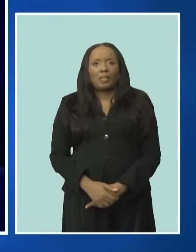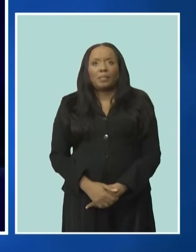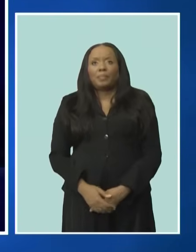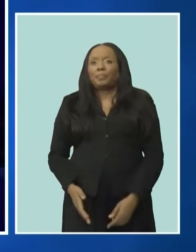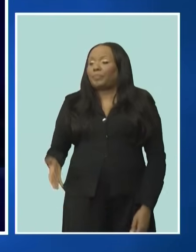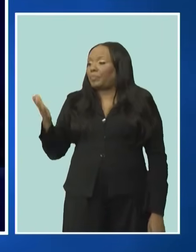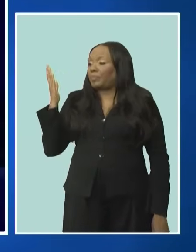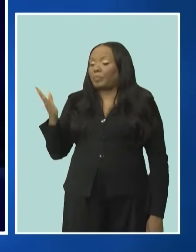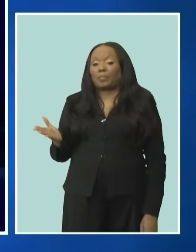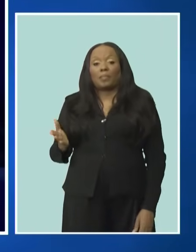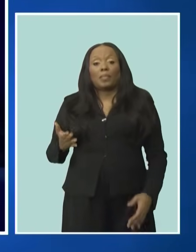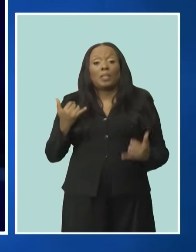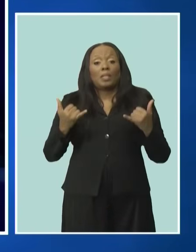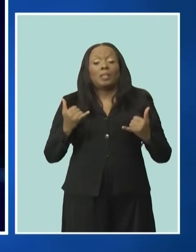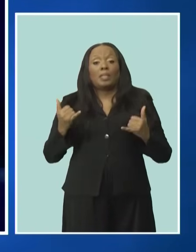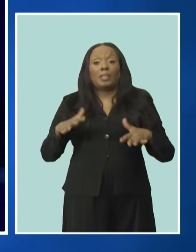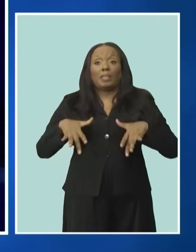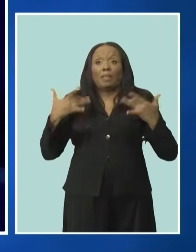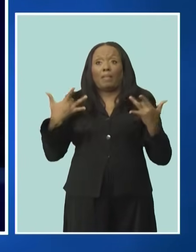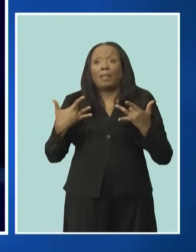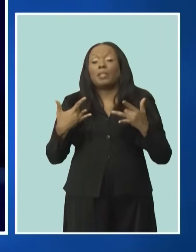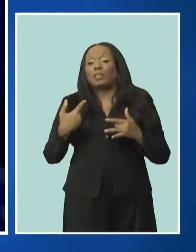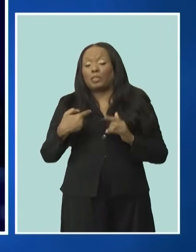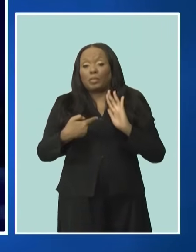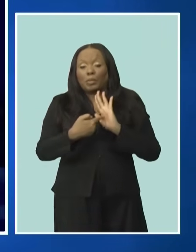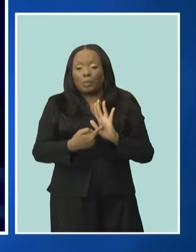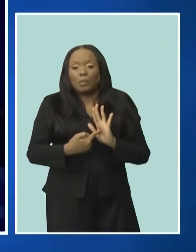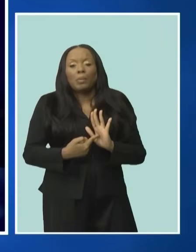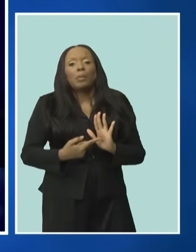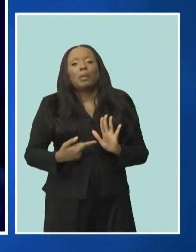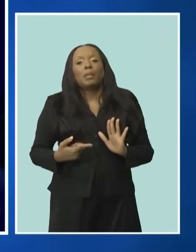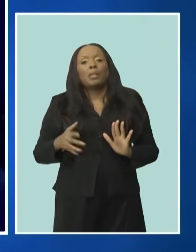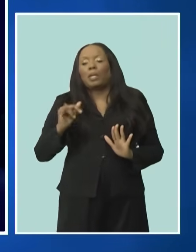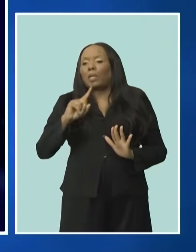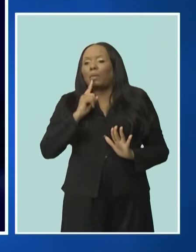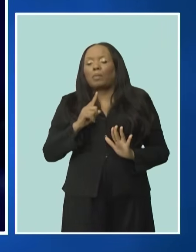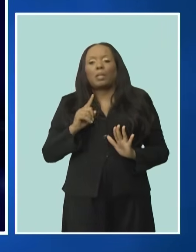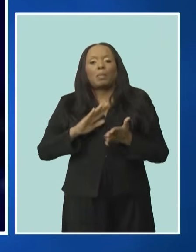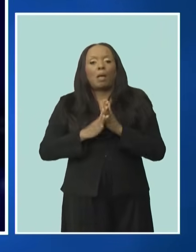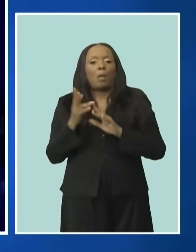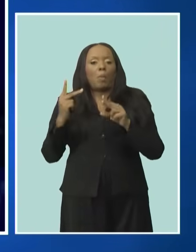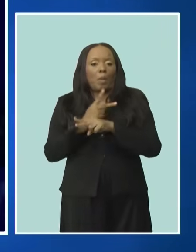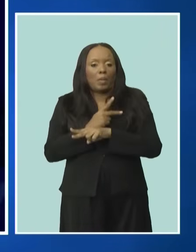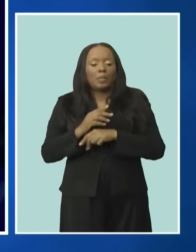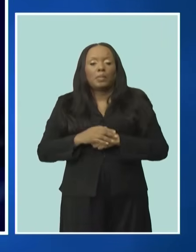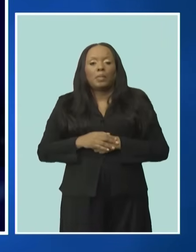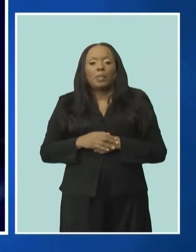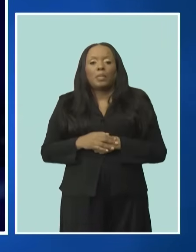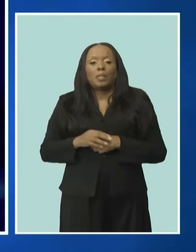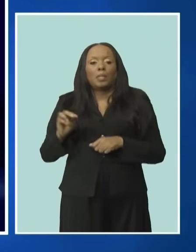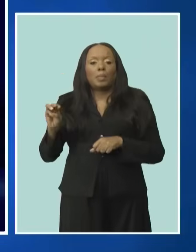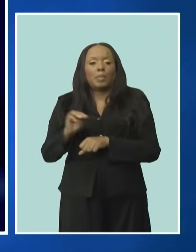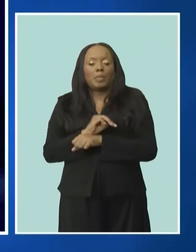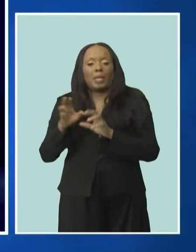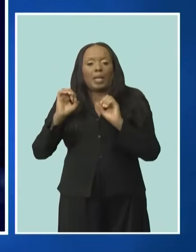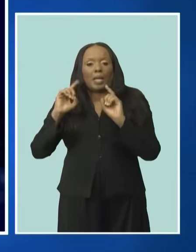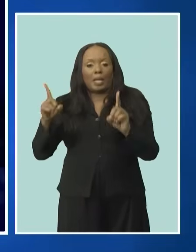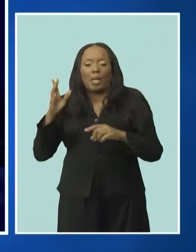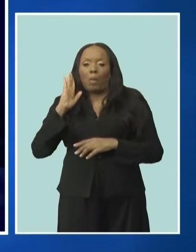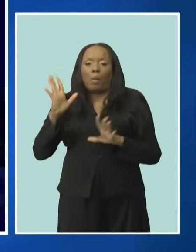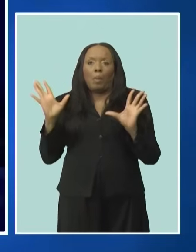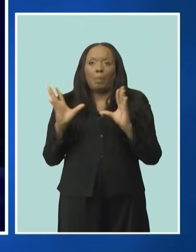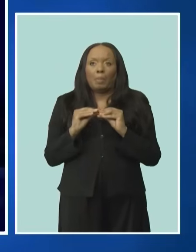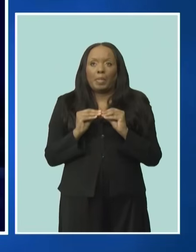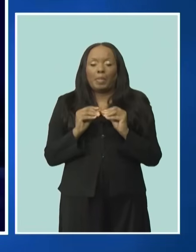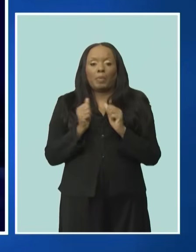Today's events compounded the matter. Officials from the Ministry of Educational Transformation are to meet with staff tomorrow, Friday, in